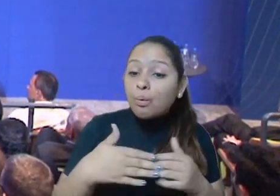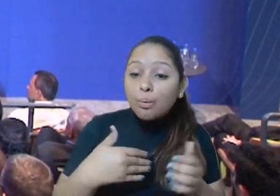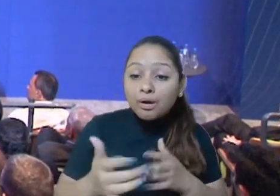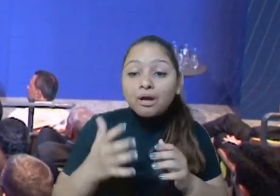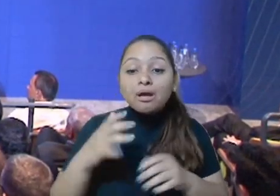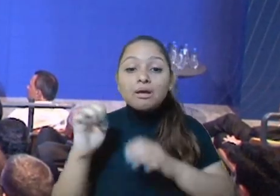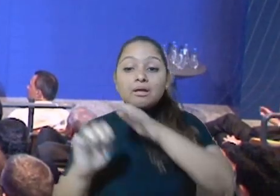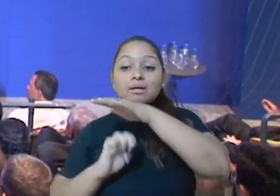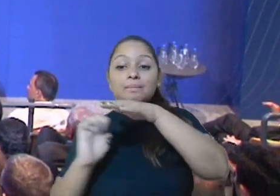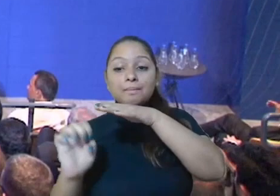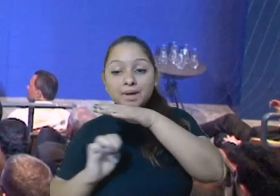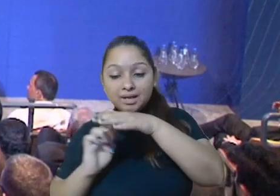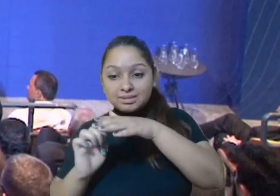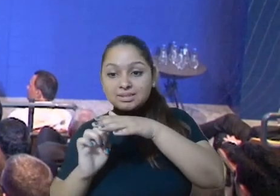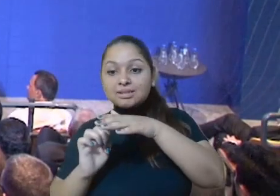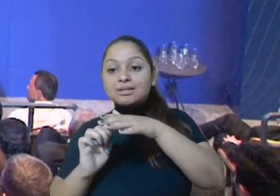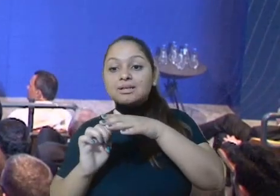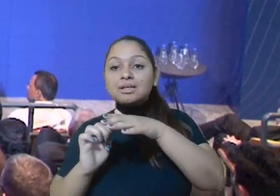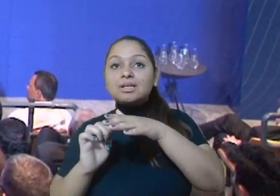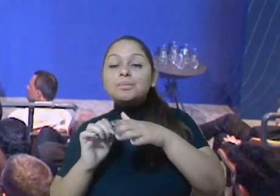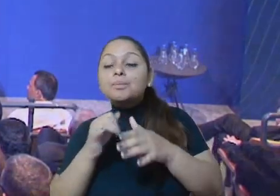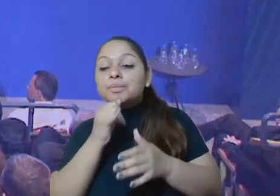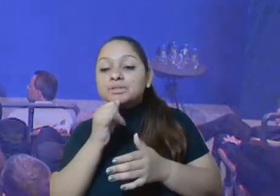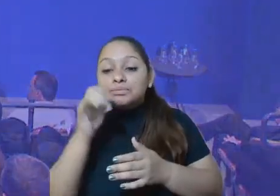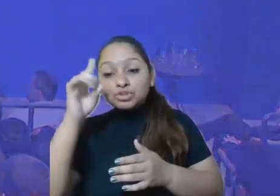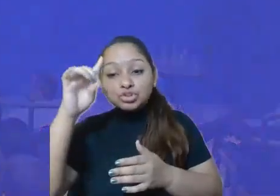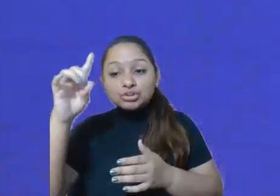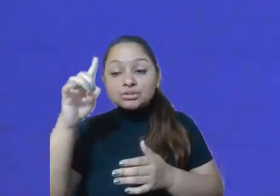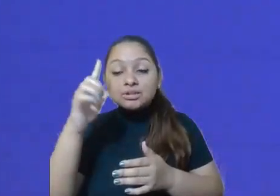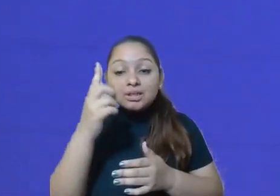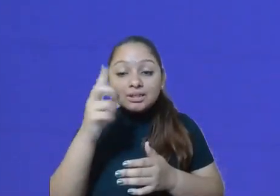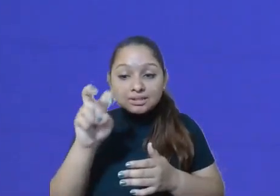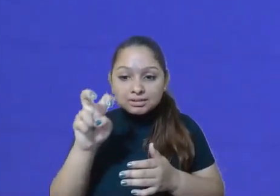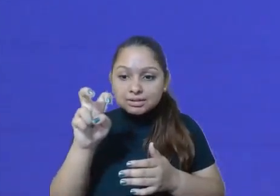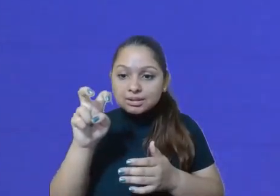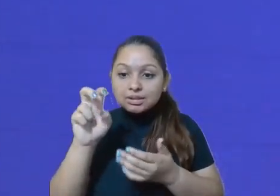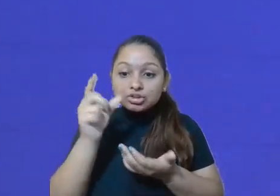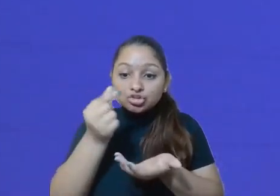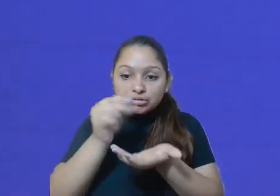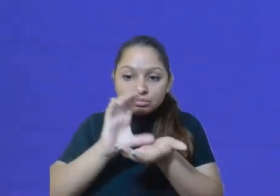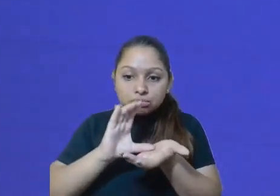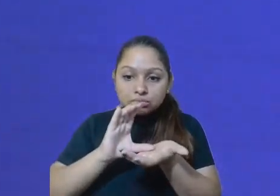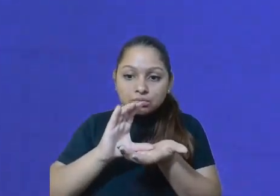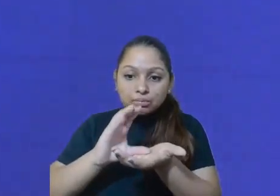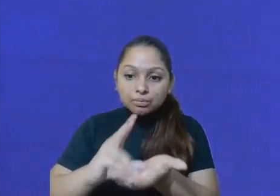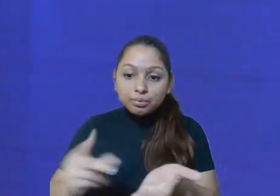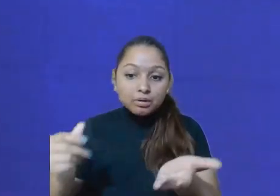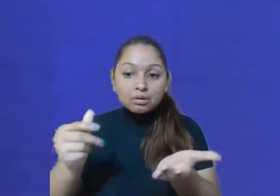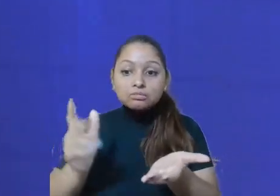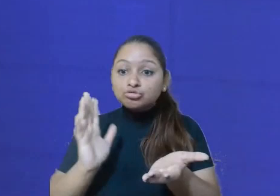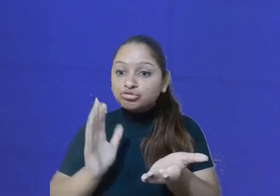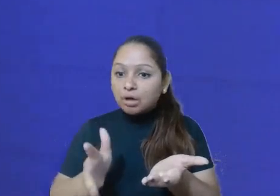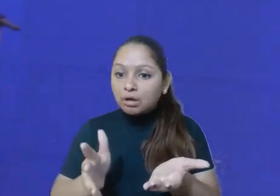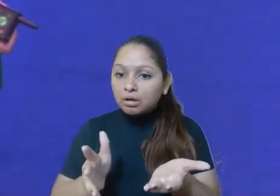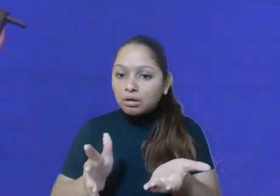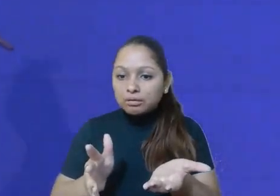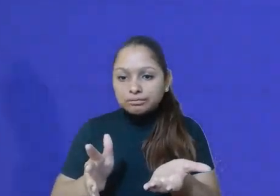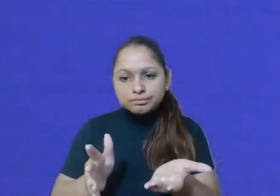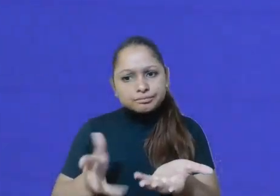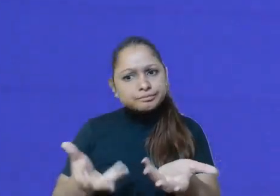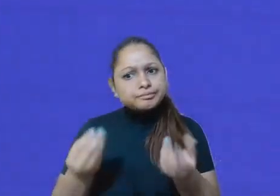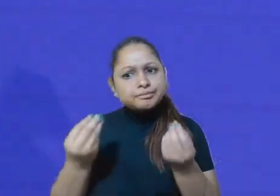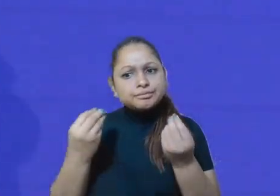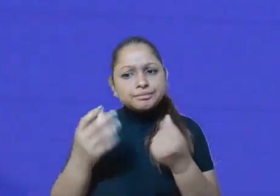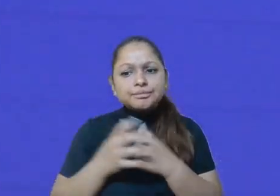month, we have to stop and consider there is something wrong on the way we are structuring our ideas. And this day shows